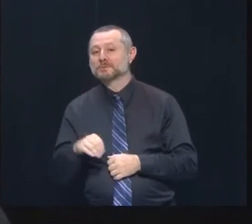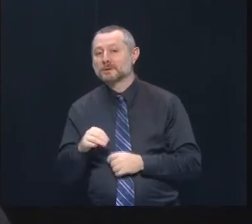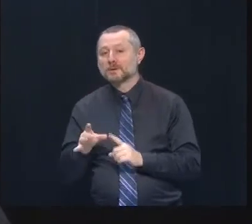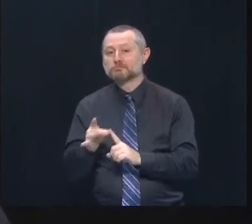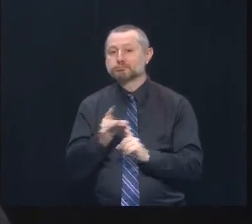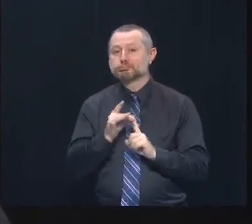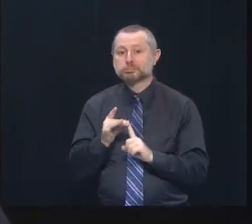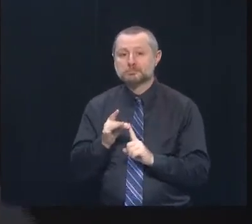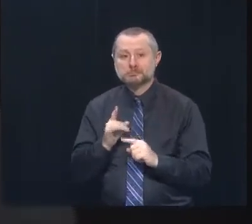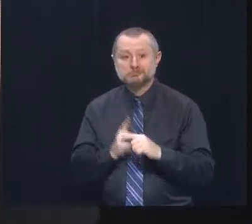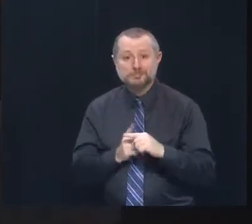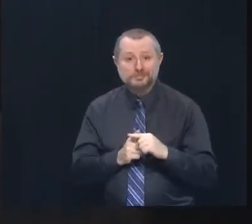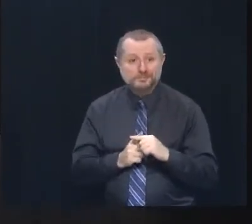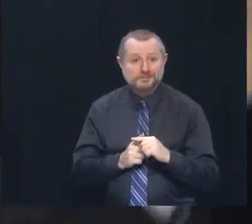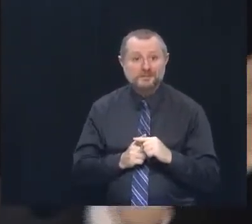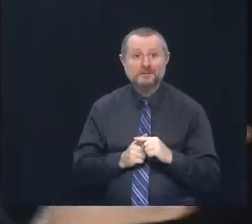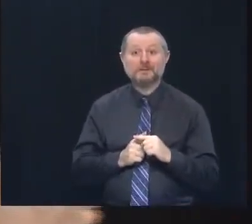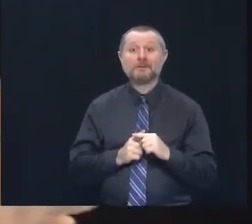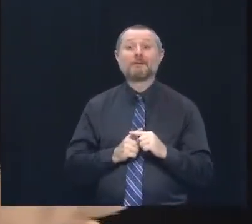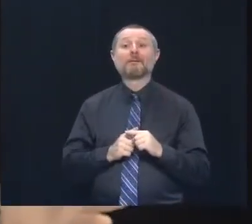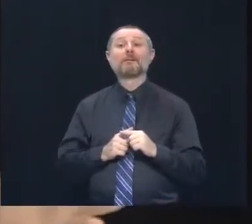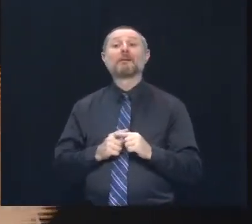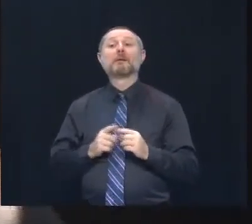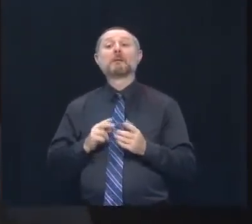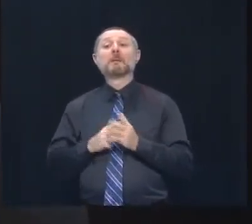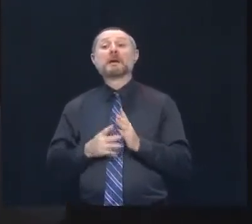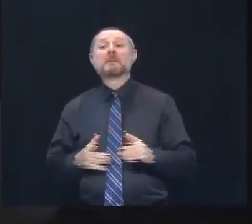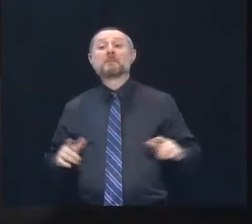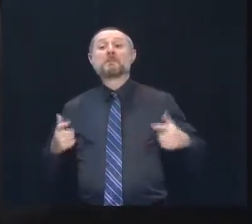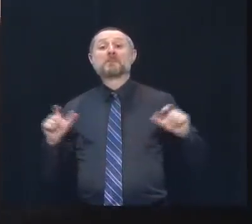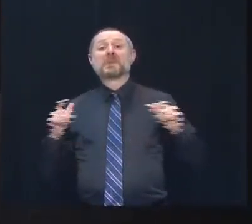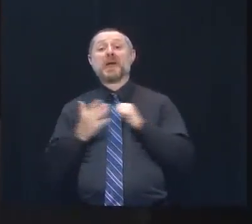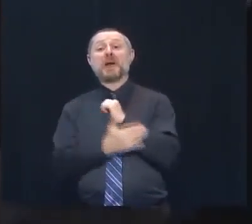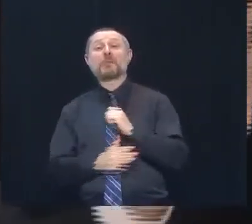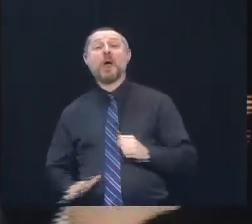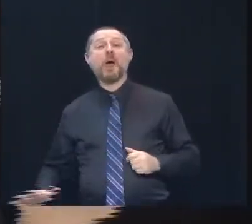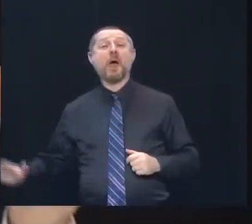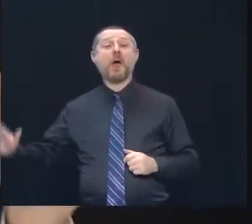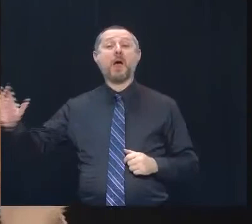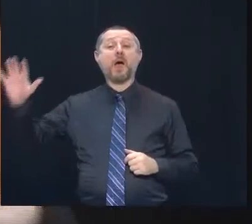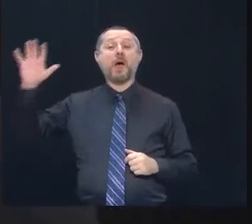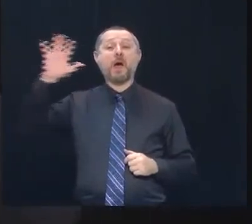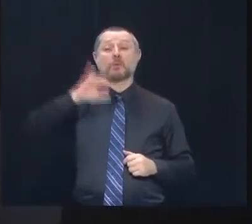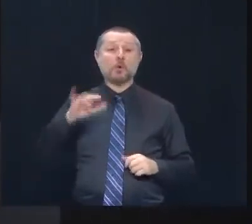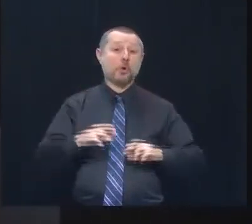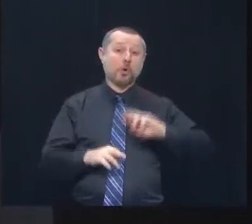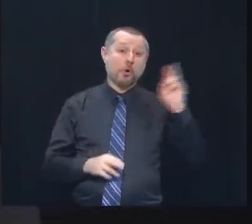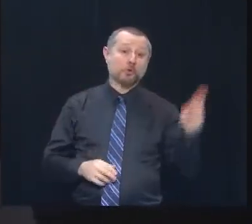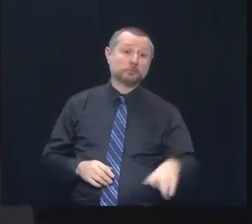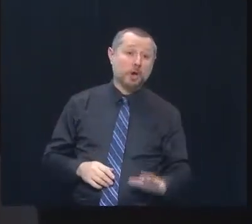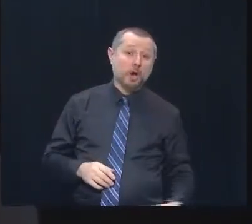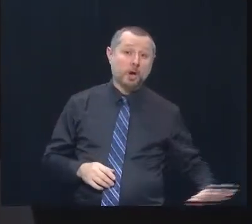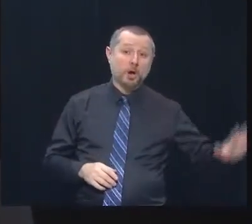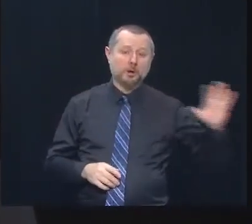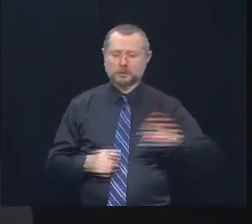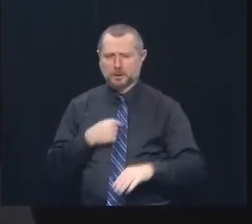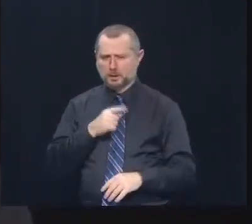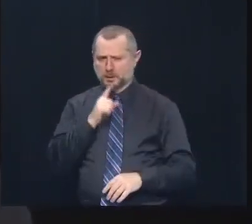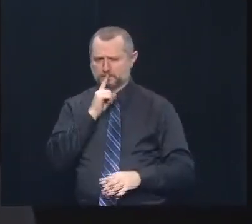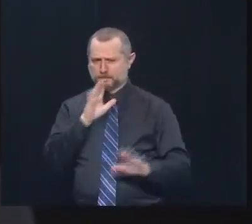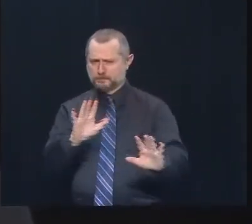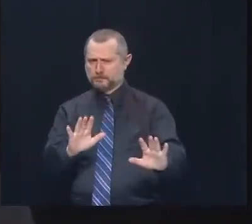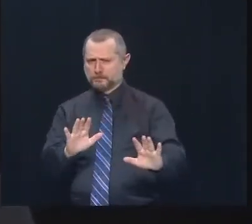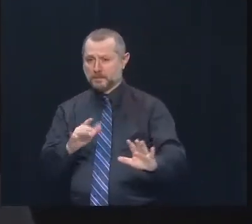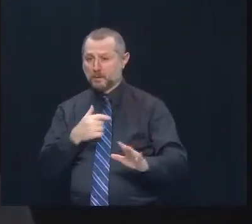in the abstract. Monroe County, the city of Rochester. 152 Main